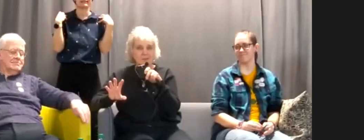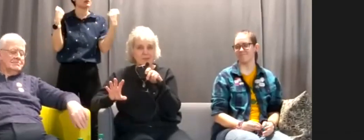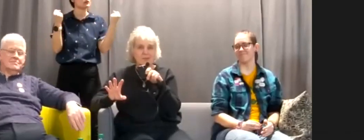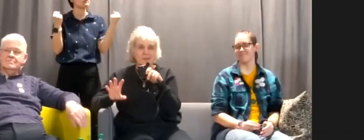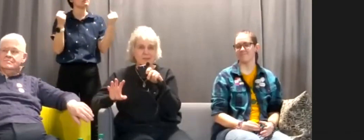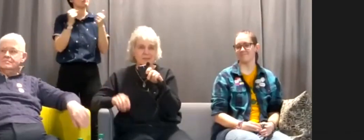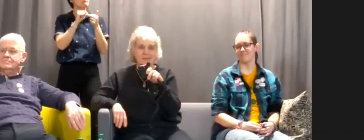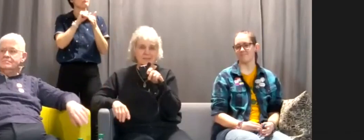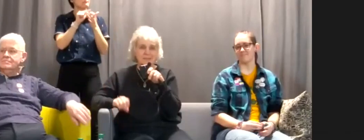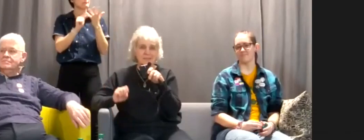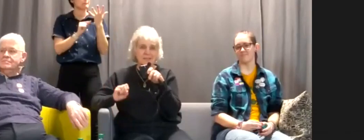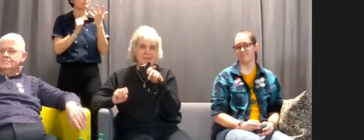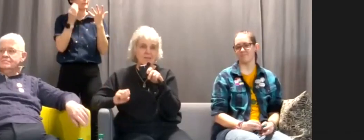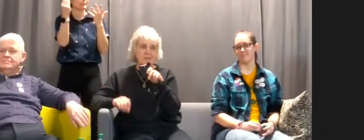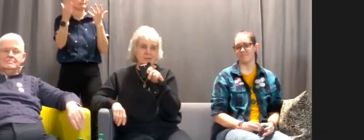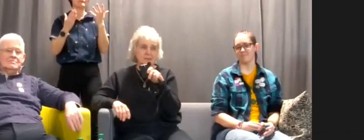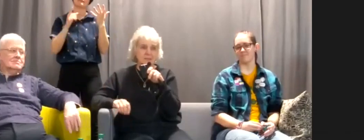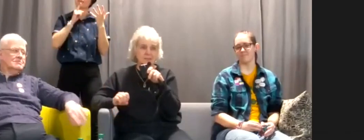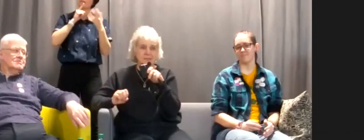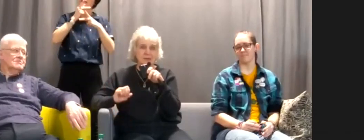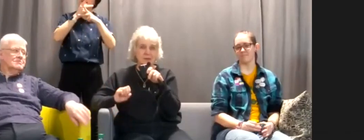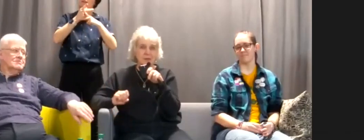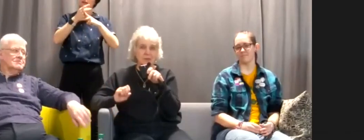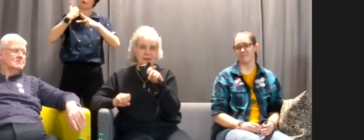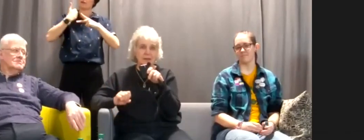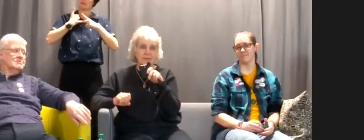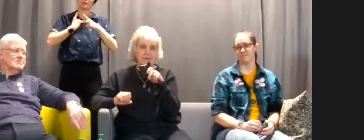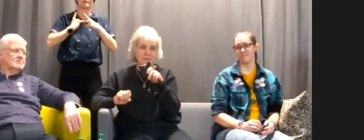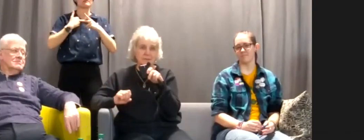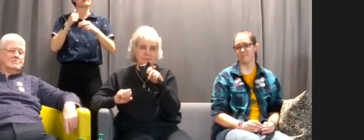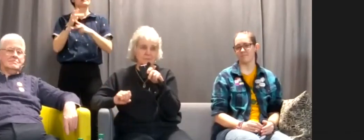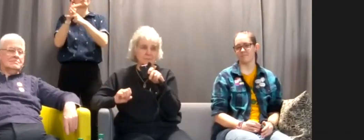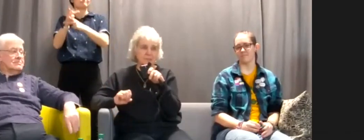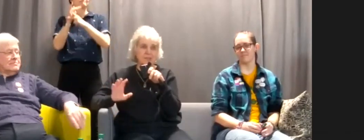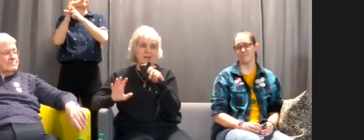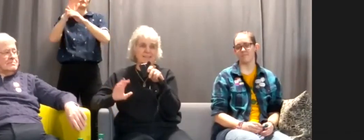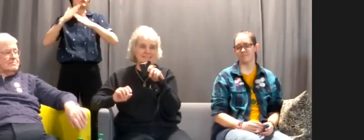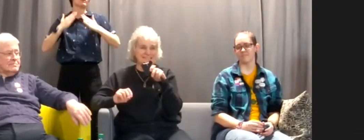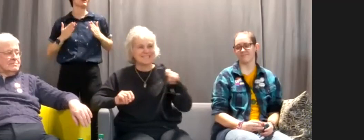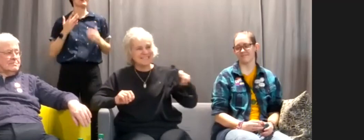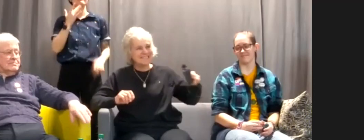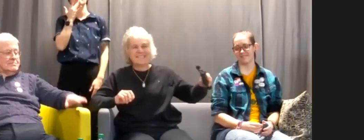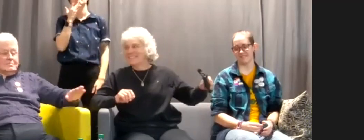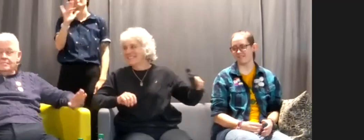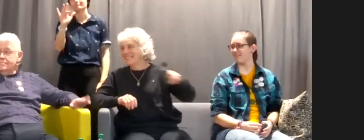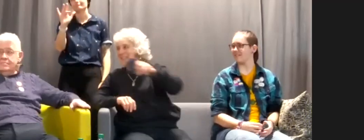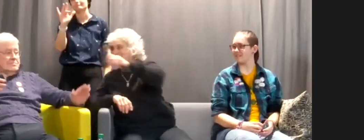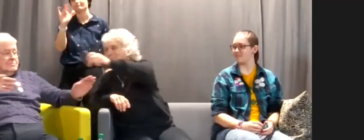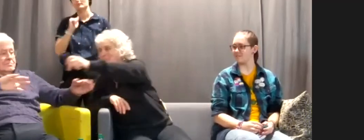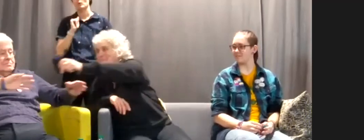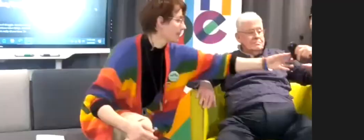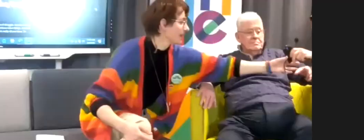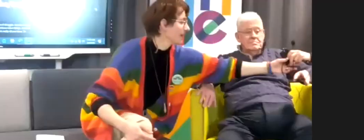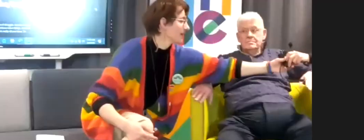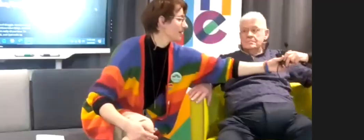and all those other things. Just take care of yourself, because that's really all you have. So good luck. I'm gonna steal back the mic just really